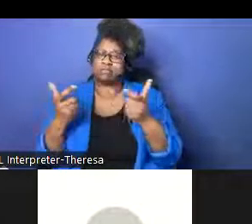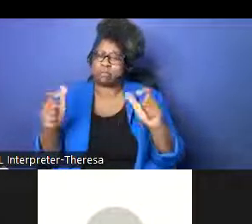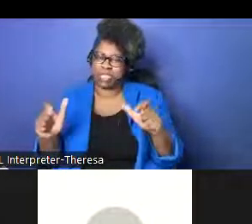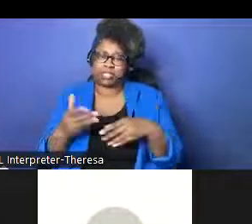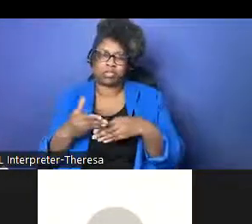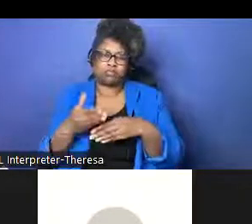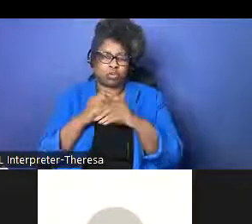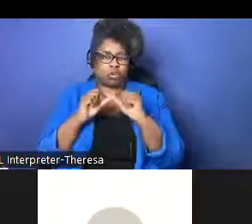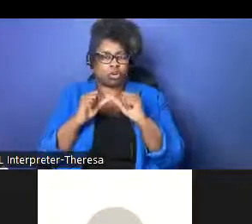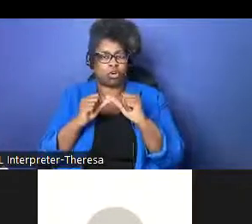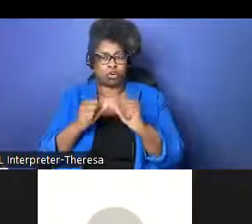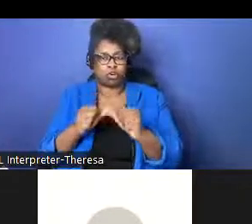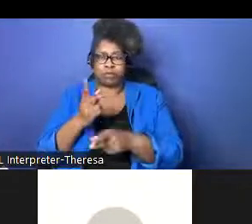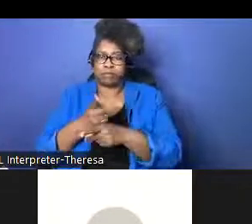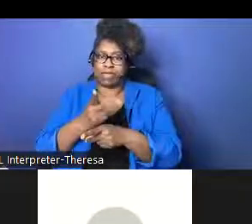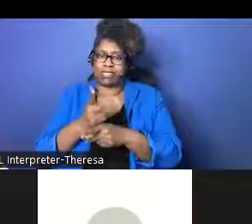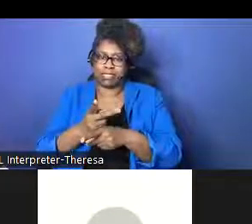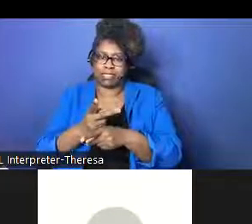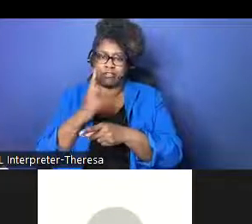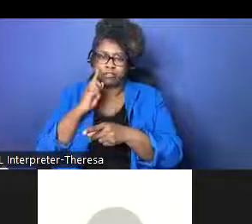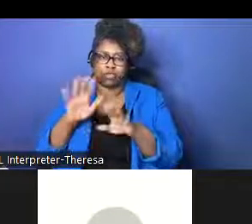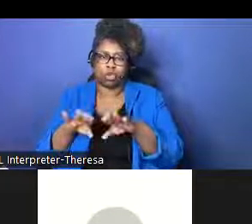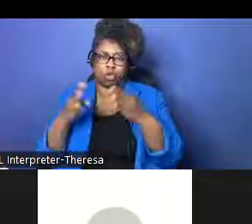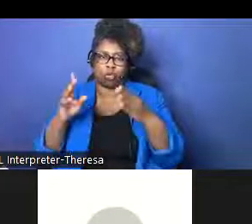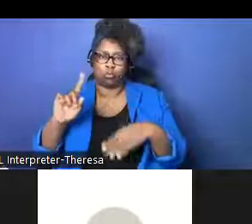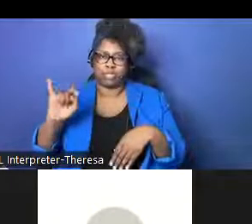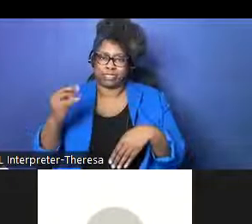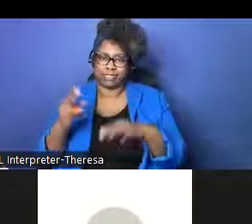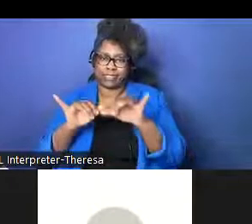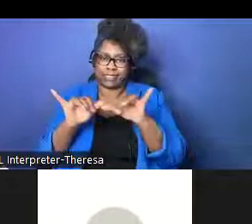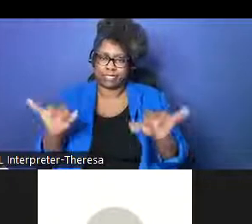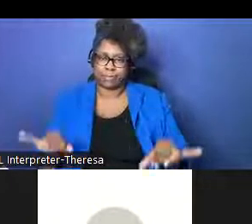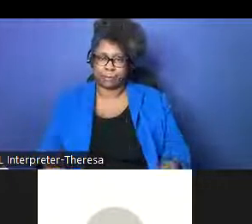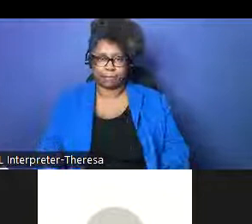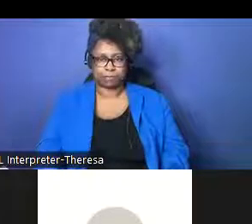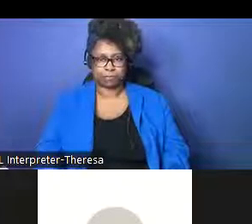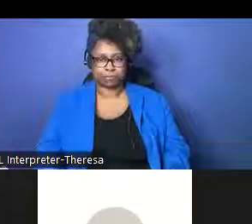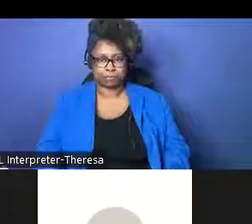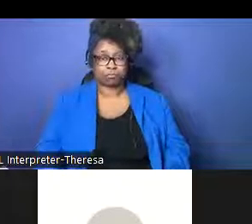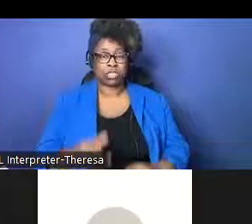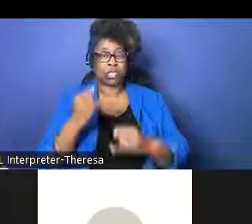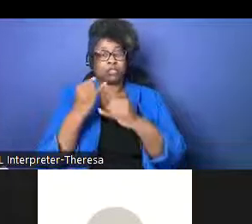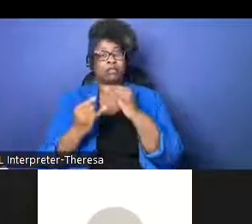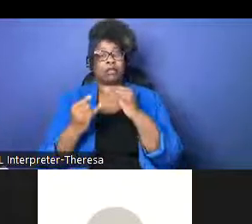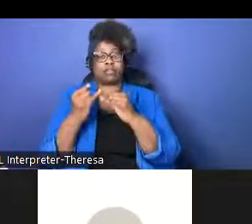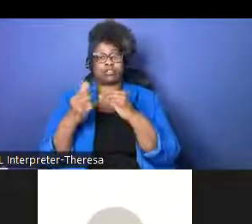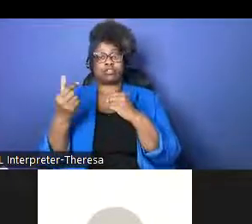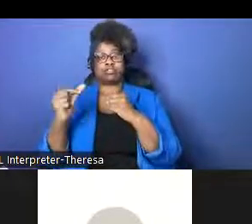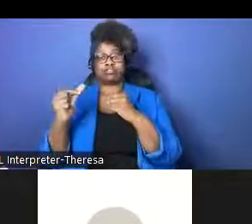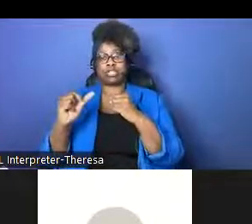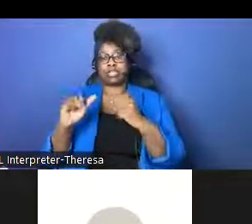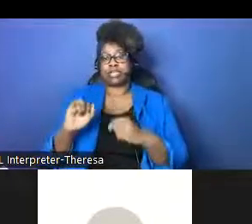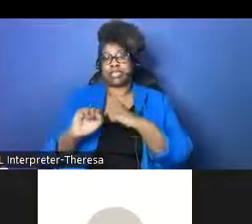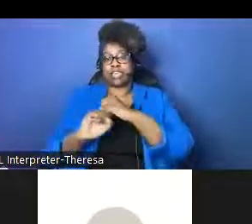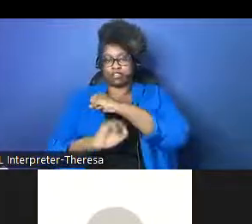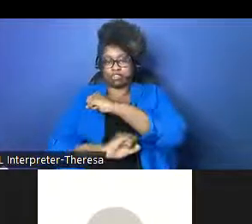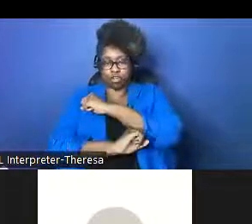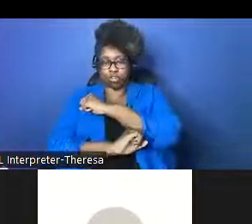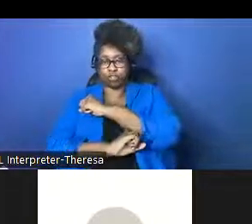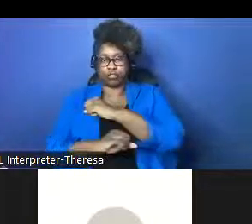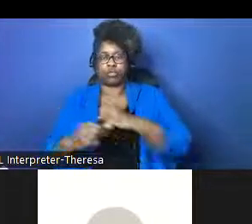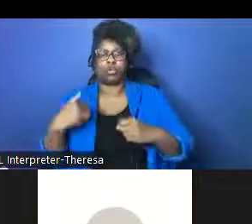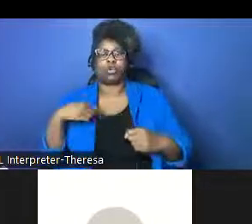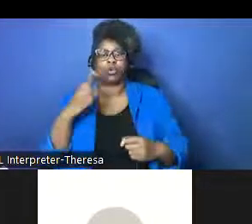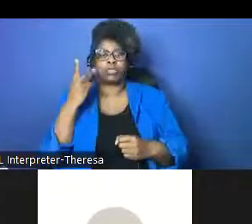ongoing maintenance to the existing open ditch system. And then lastly, with green infrastructure, we